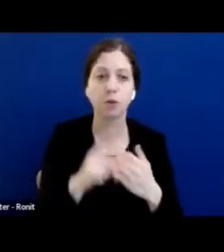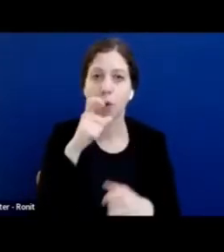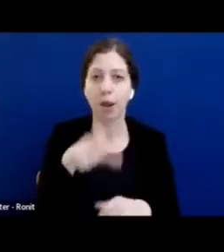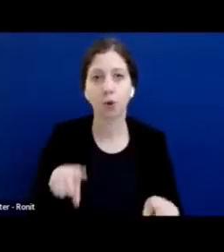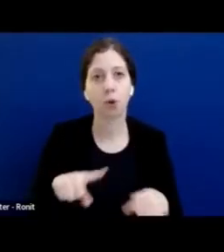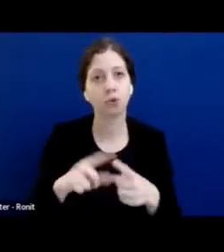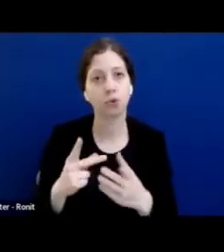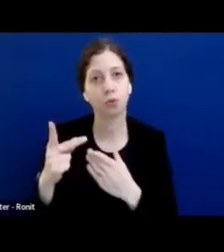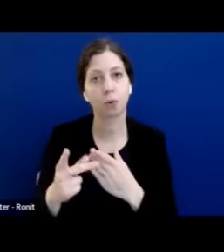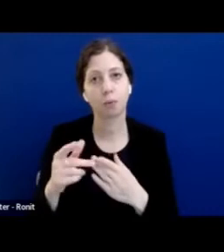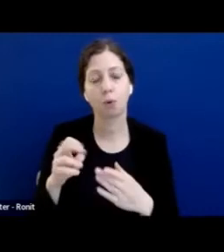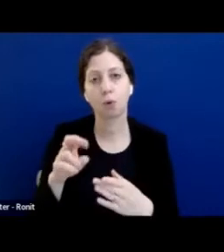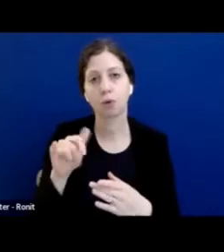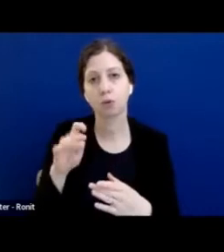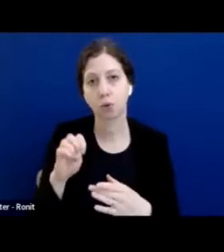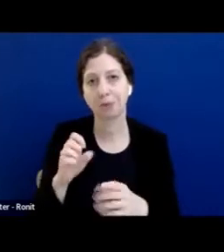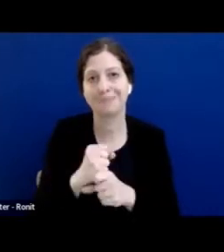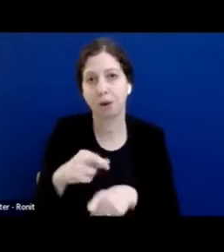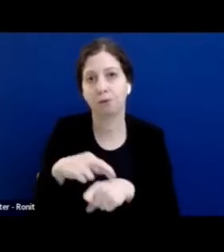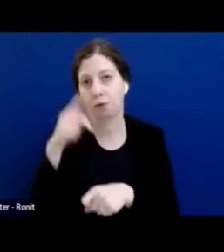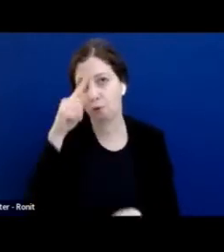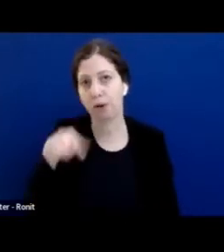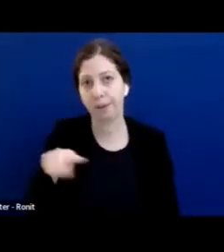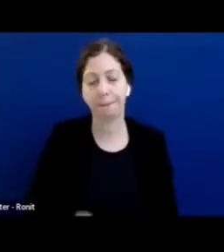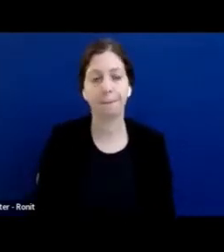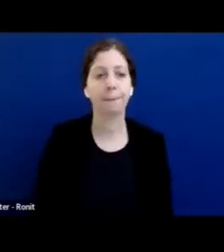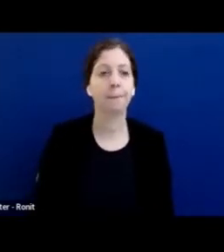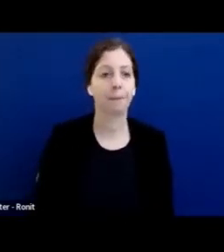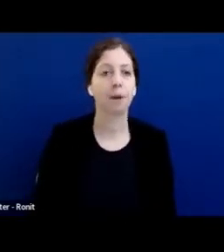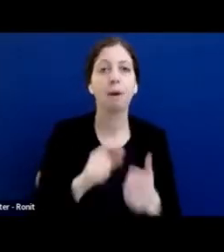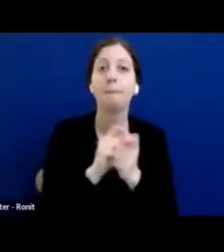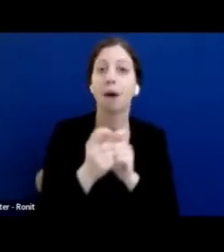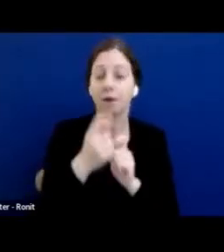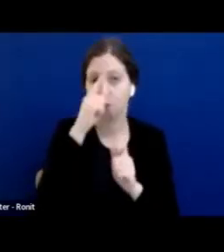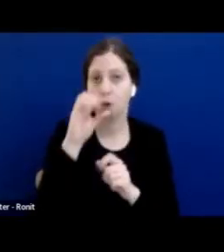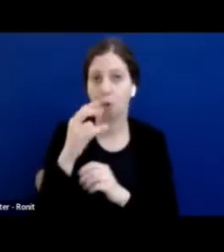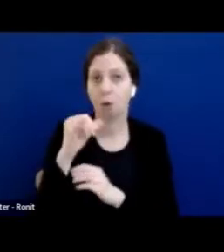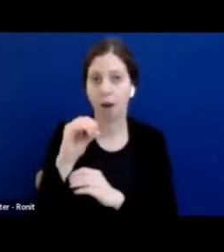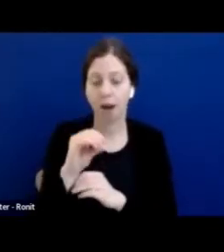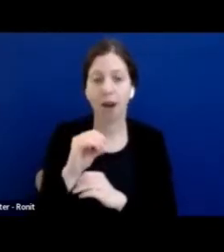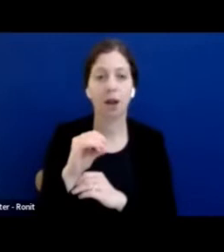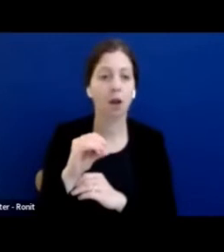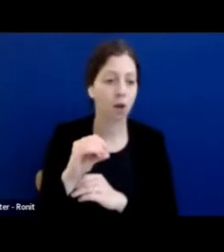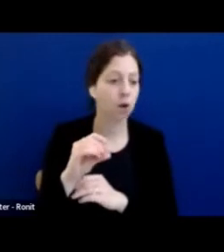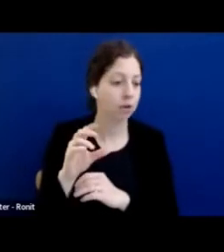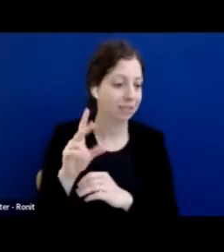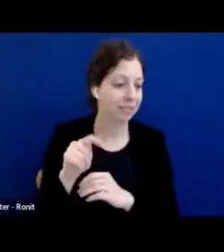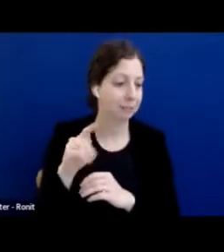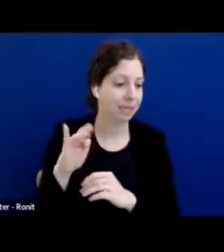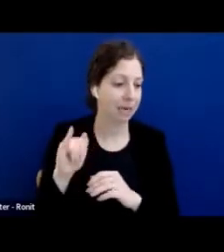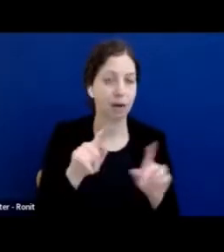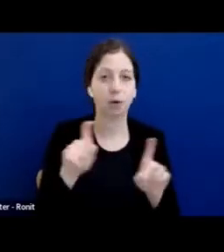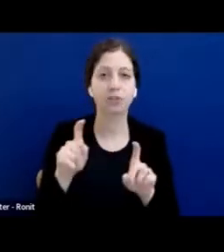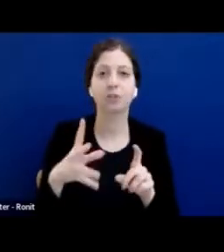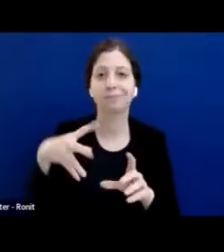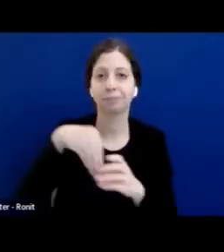program or source to make the referral for them. A modified version of the Ohio State TBI screening questionnaire is being embedded into